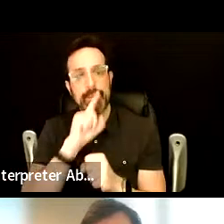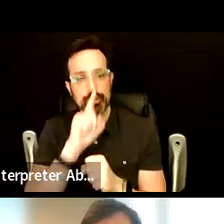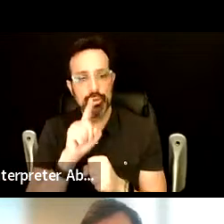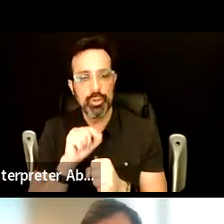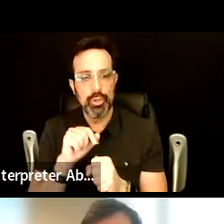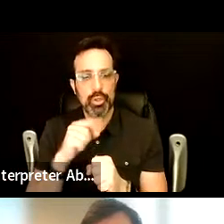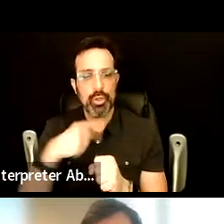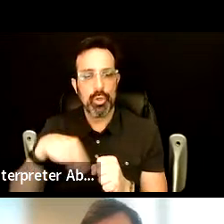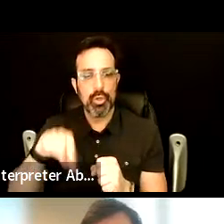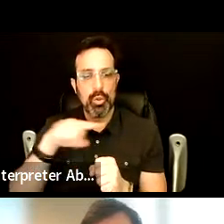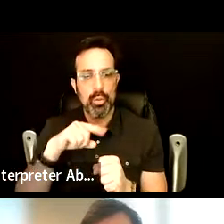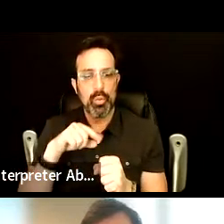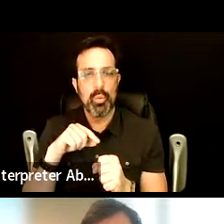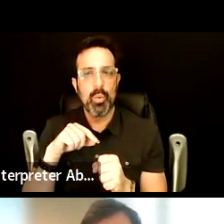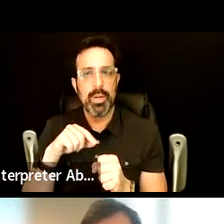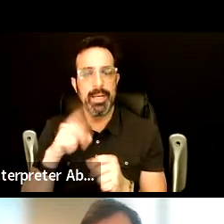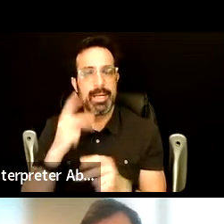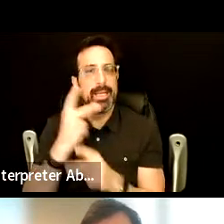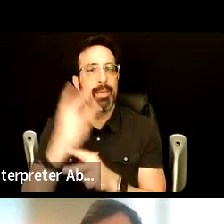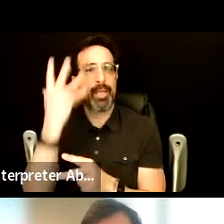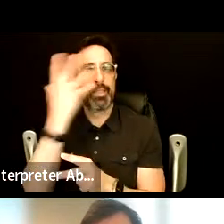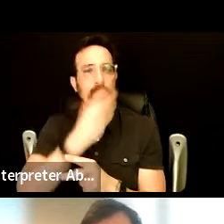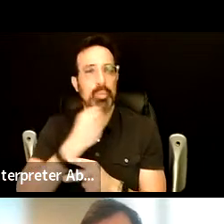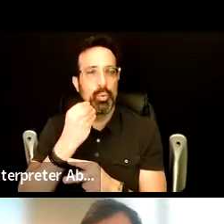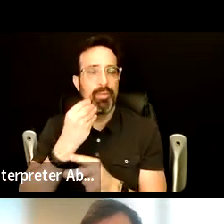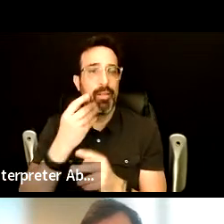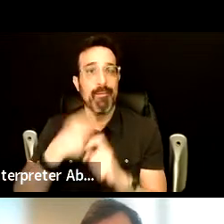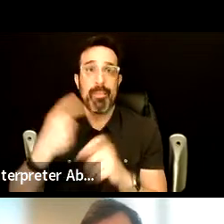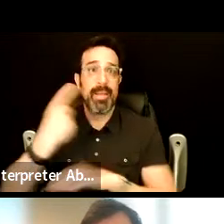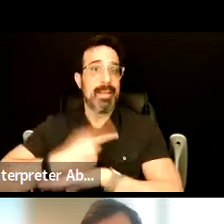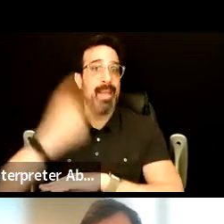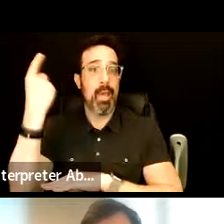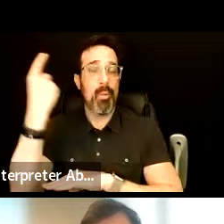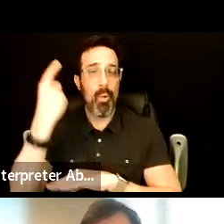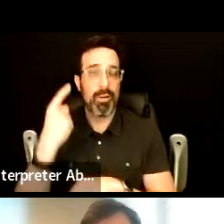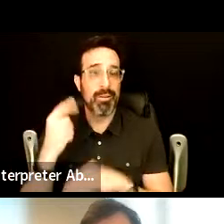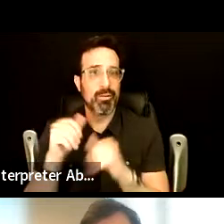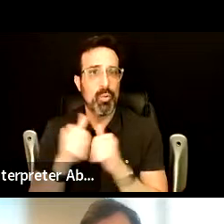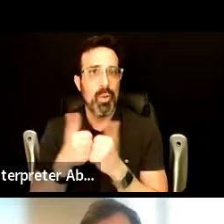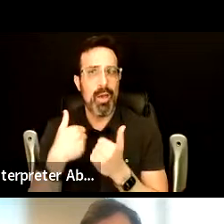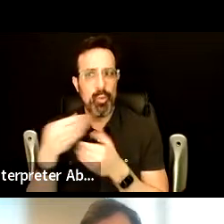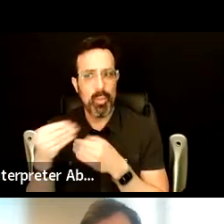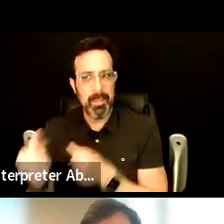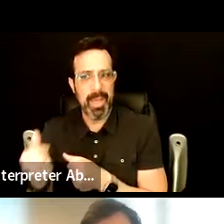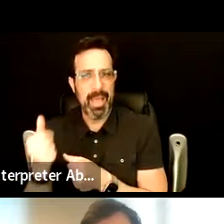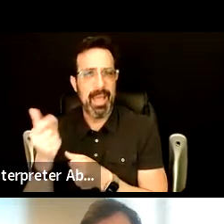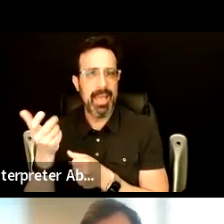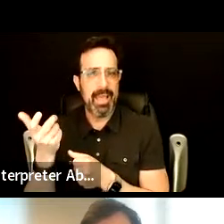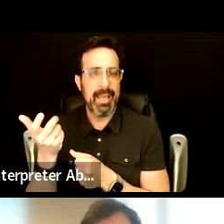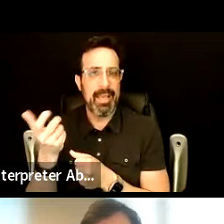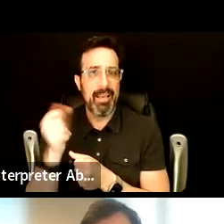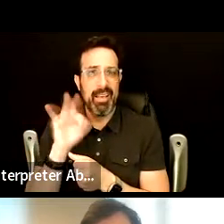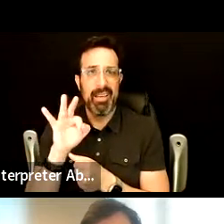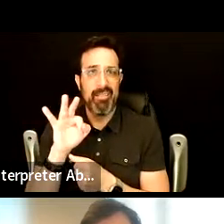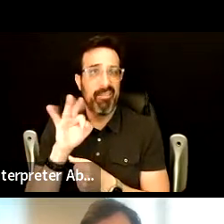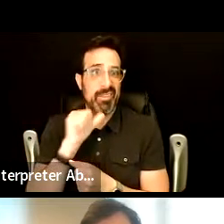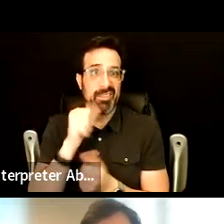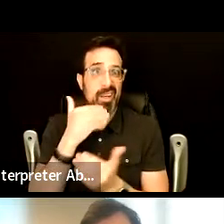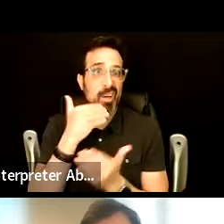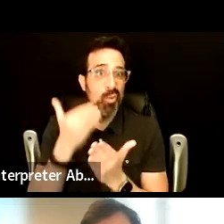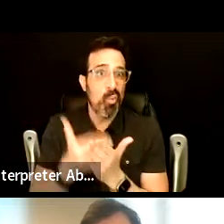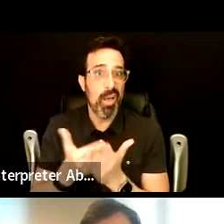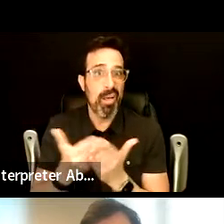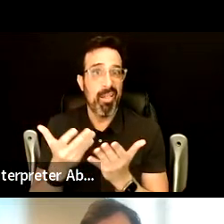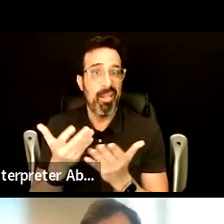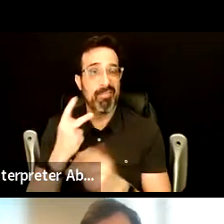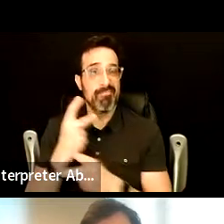able to keep it as beautiful as it is from day one. So how do we pay for everything if it's not well cared